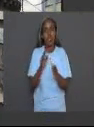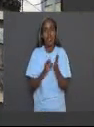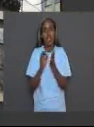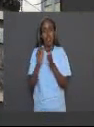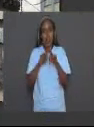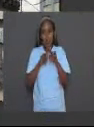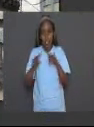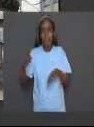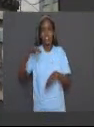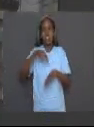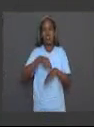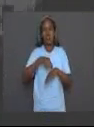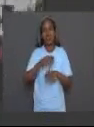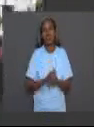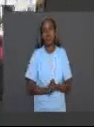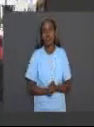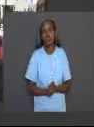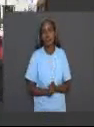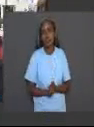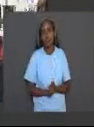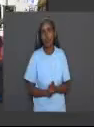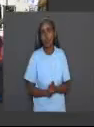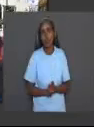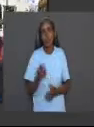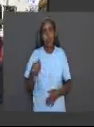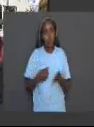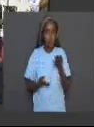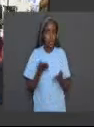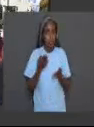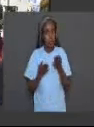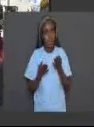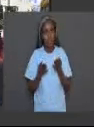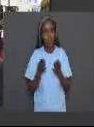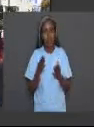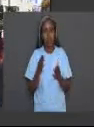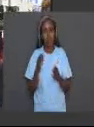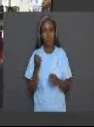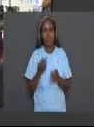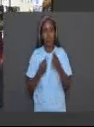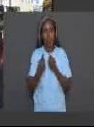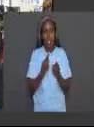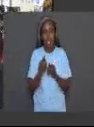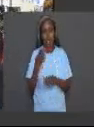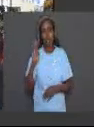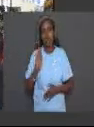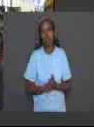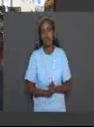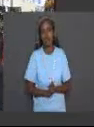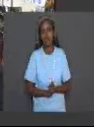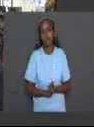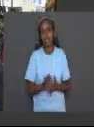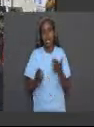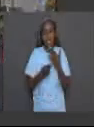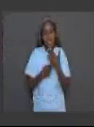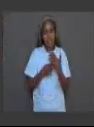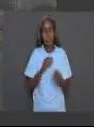different institutions. We might approach a commercial bank, a savings